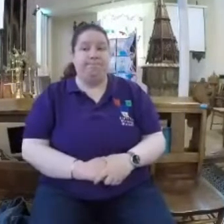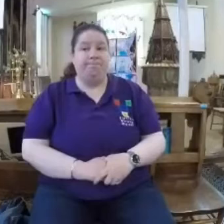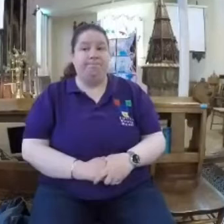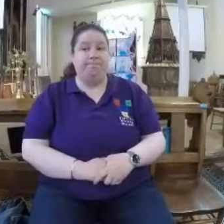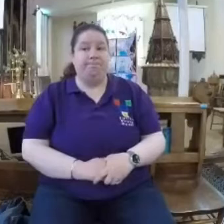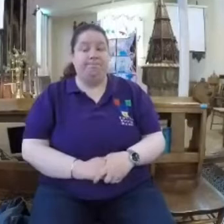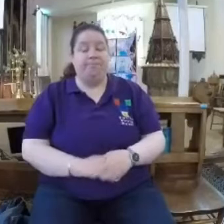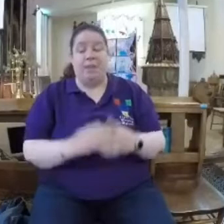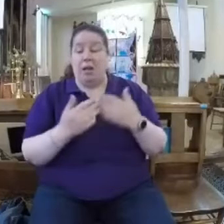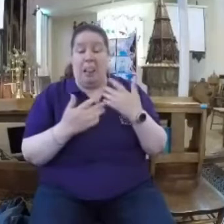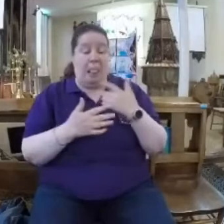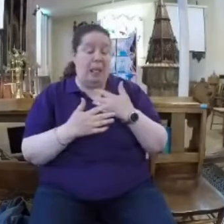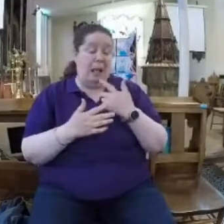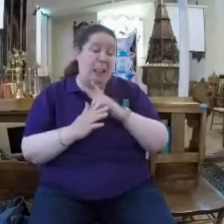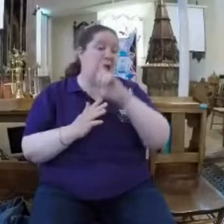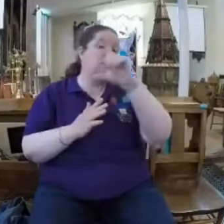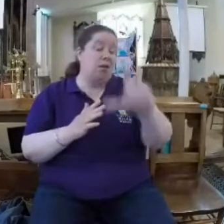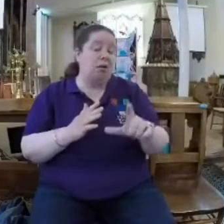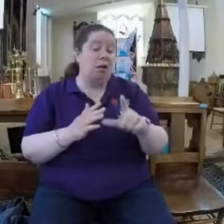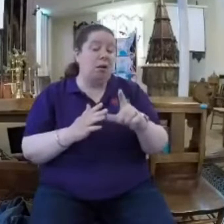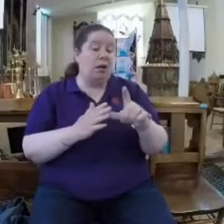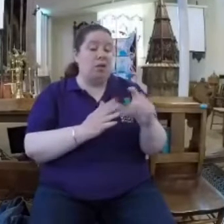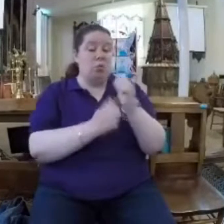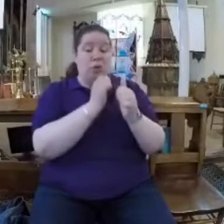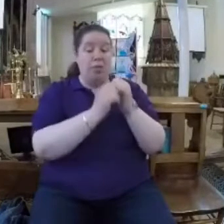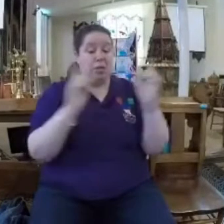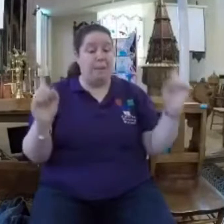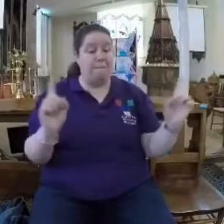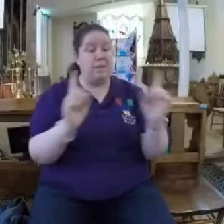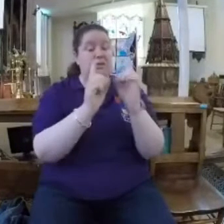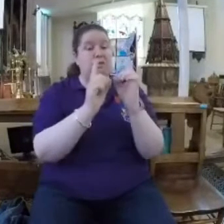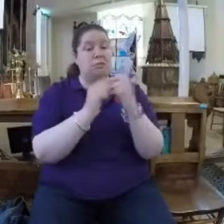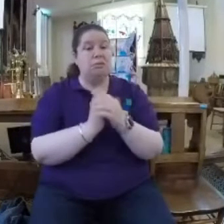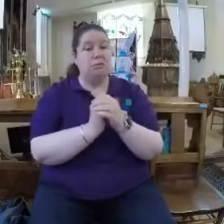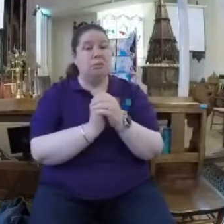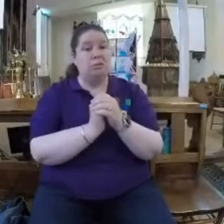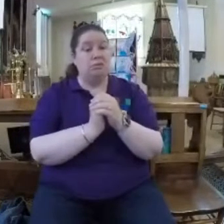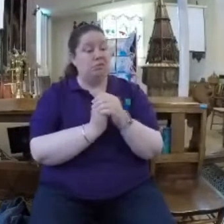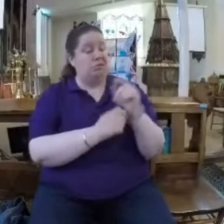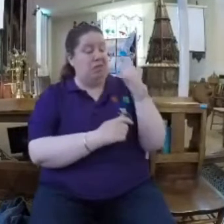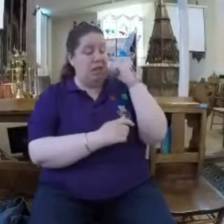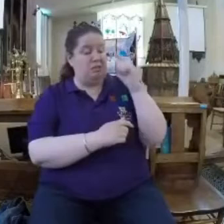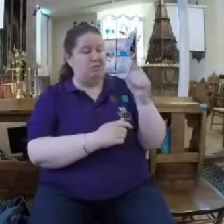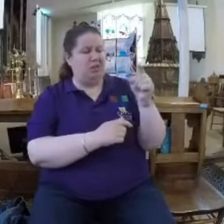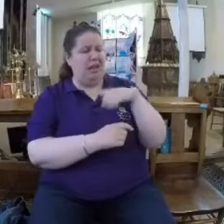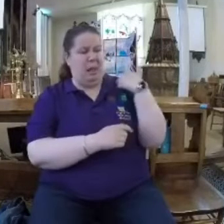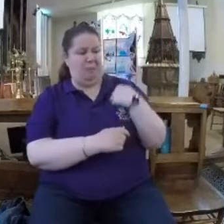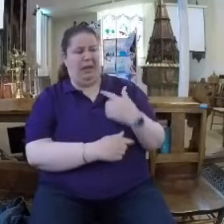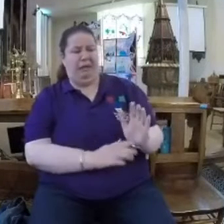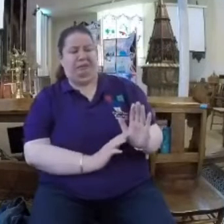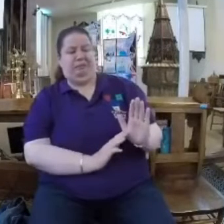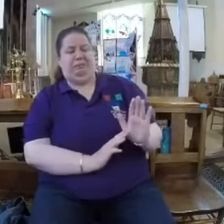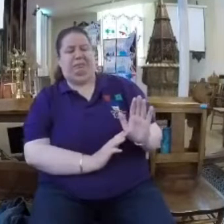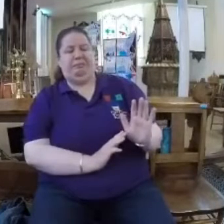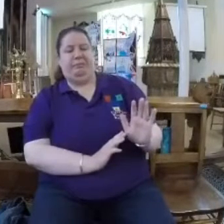And many years later, Jacob and Esau arrange to meet up, but Jacob thinks that Esau is going to kill him. But